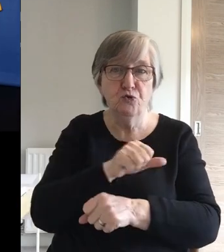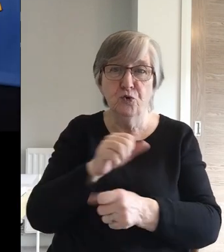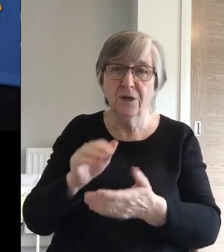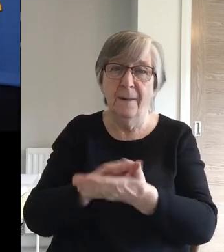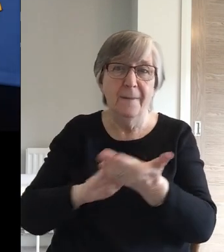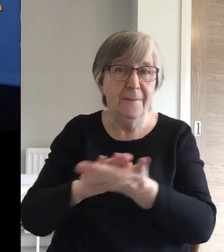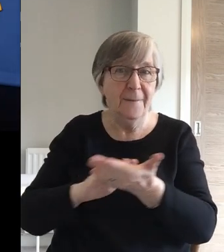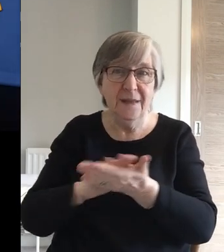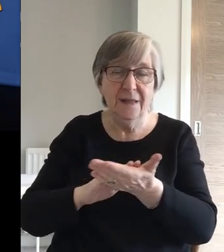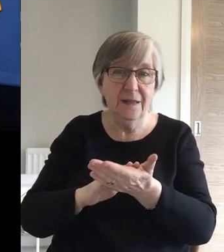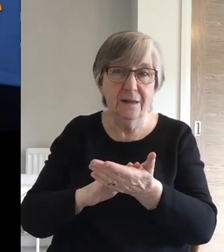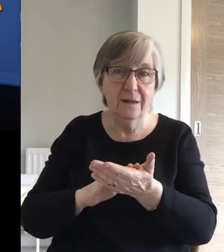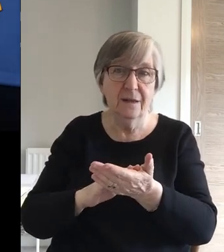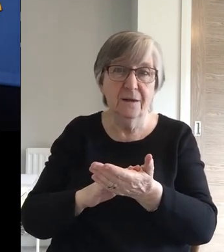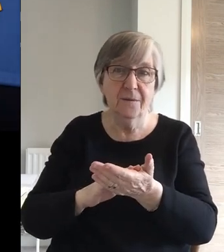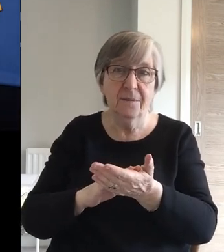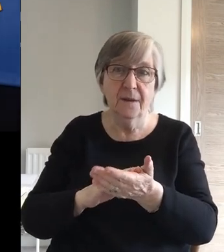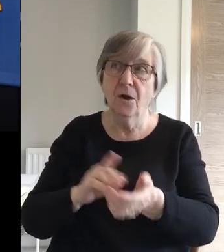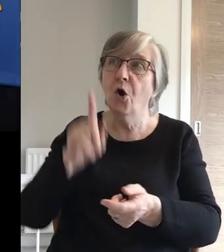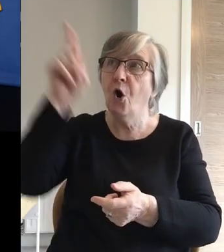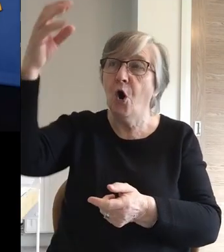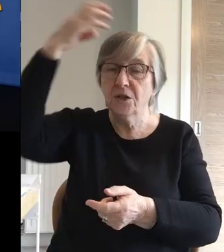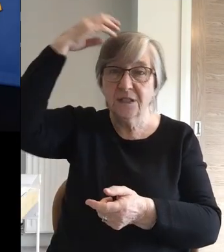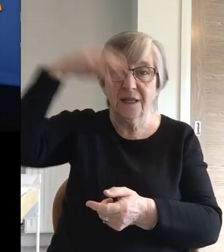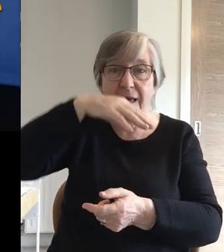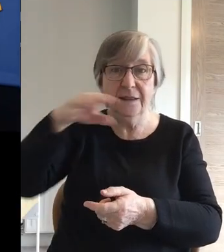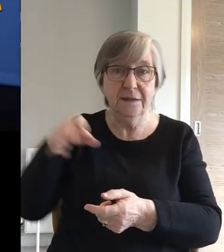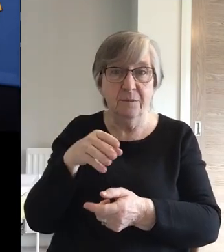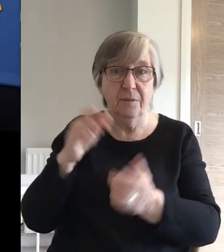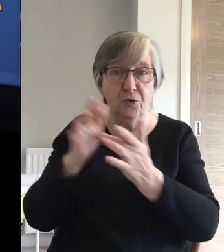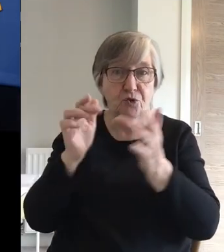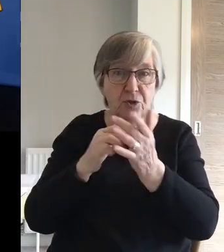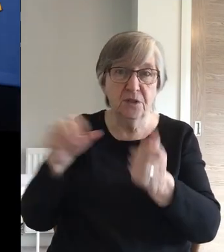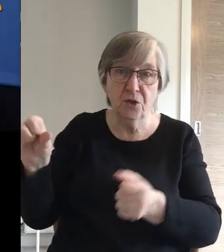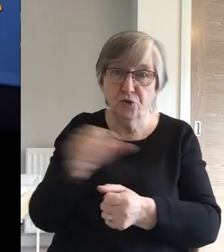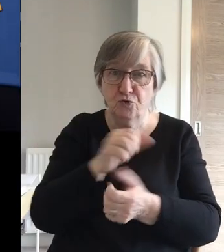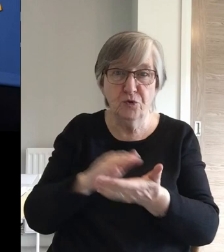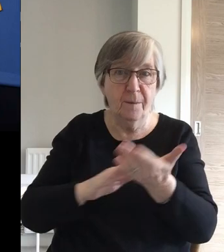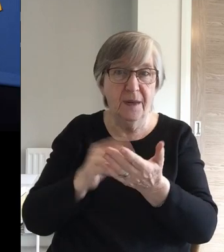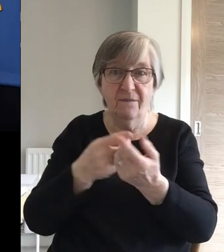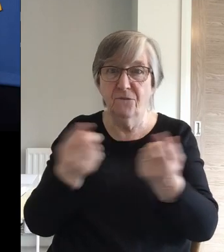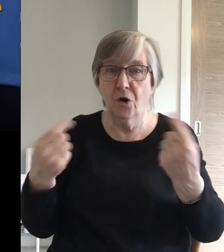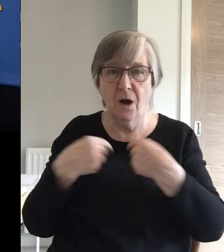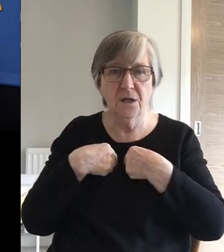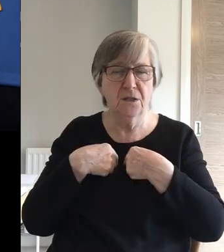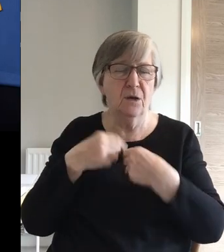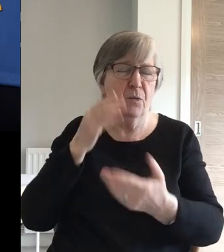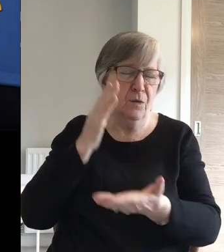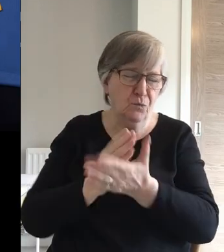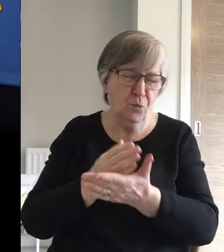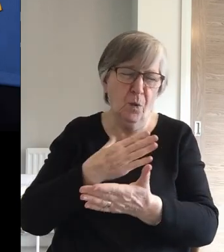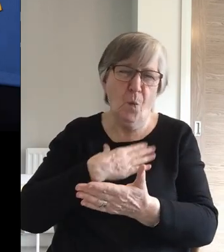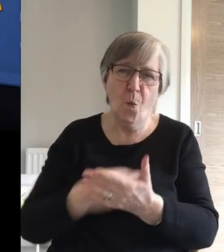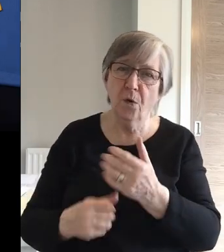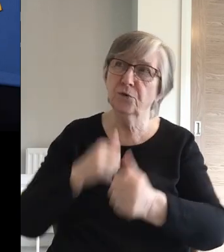what the call of God's kingdom should mean to us. It's what Jesus should mean to us, that we're desperate to praise him.